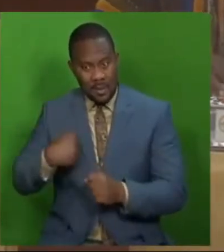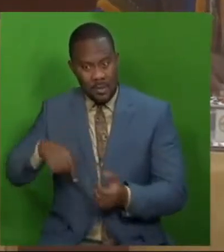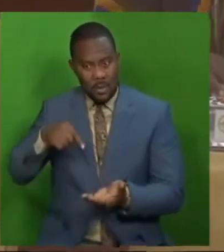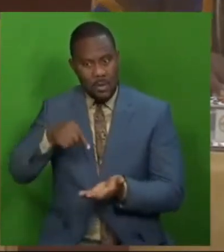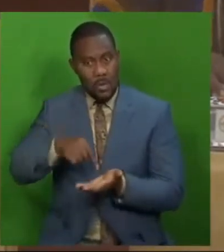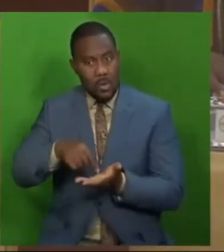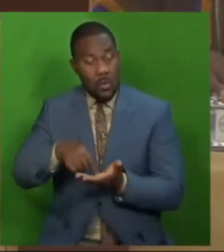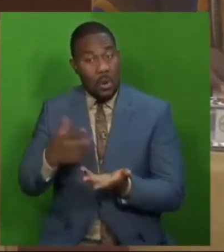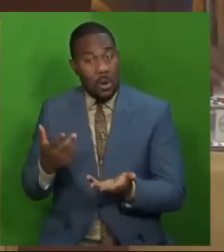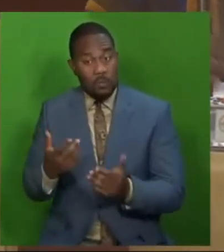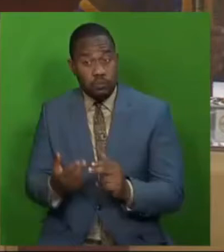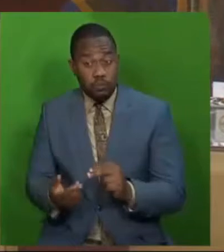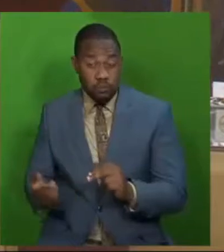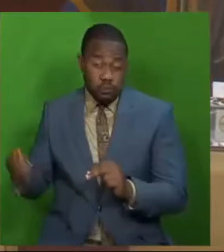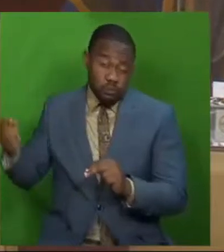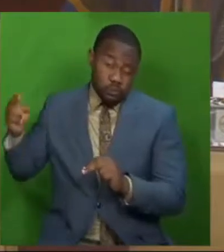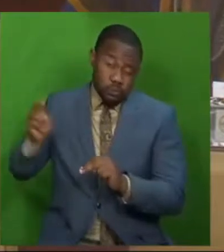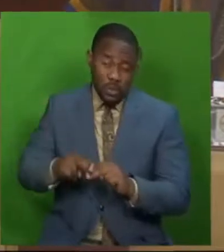ballooned to